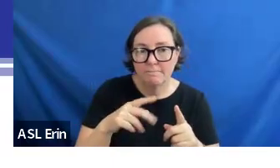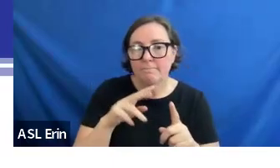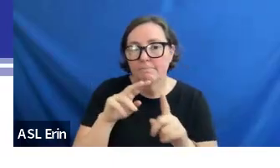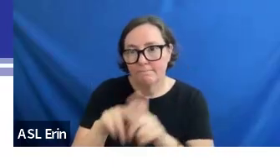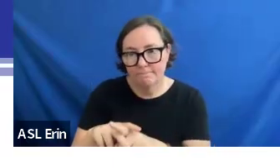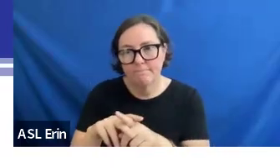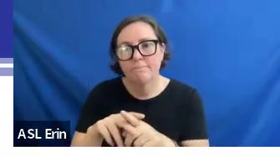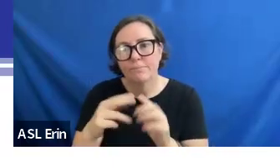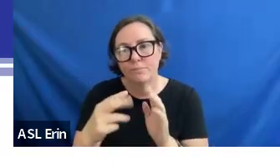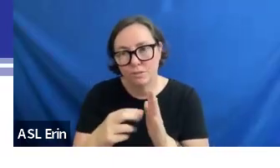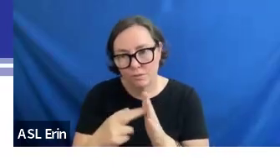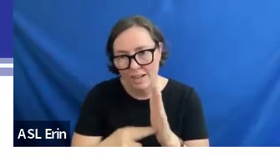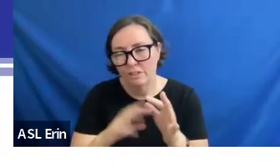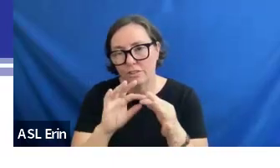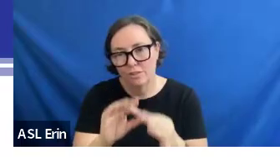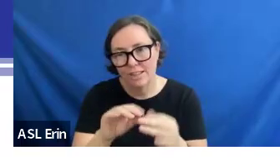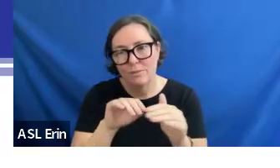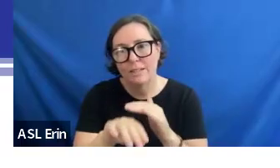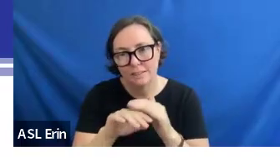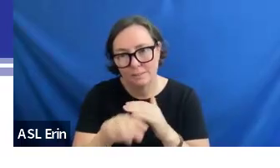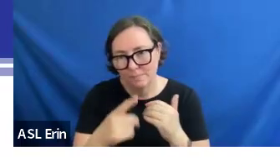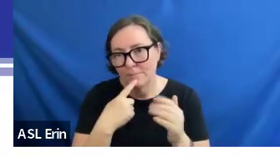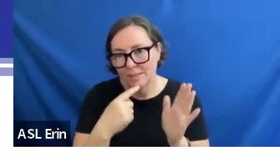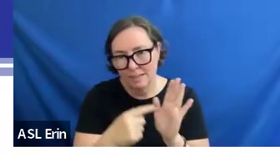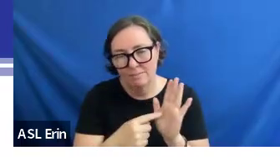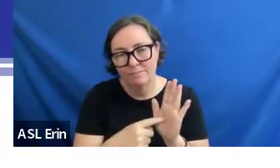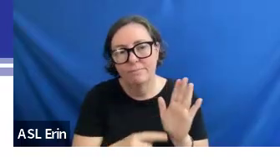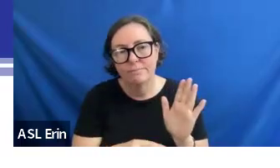that states that